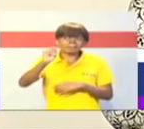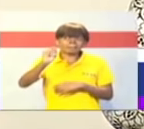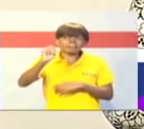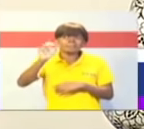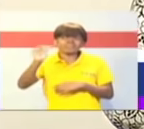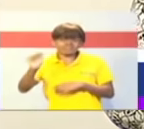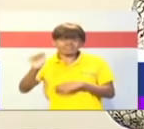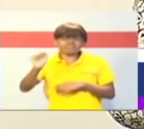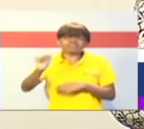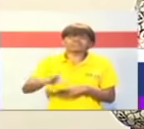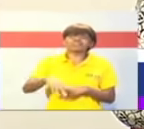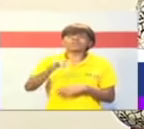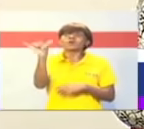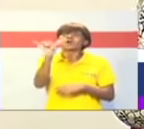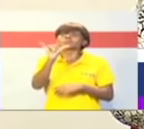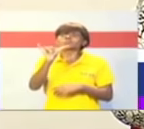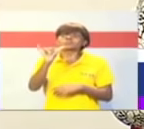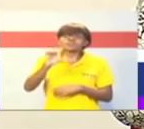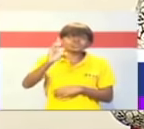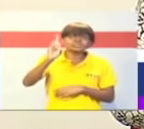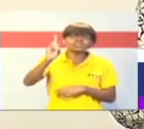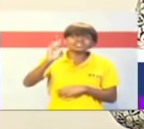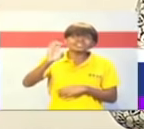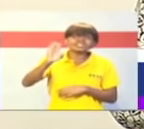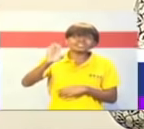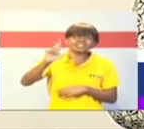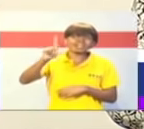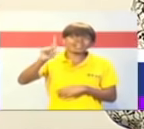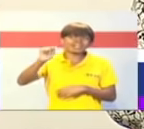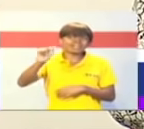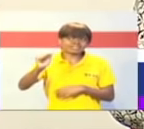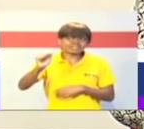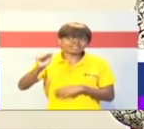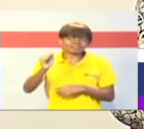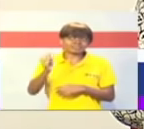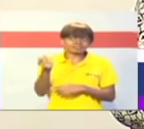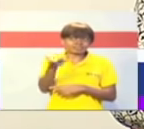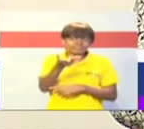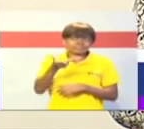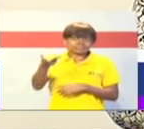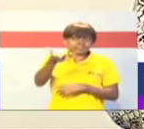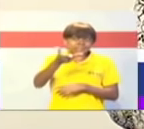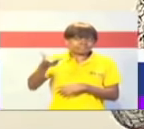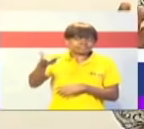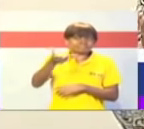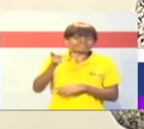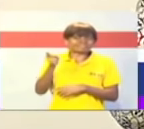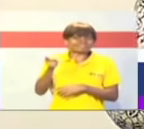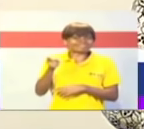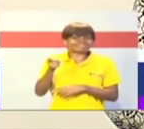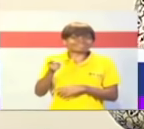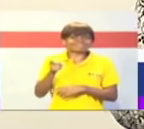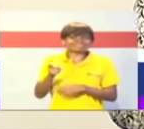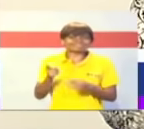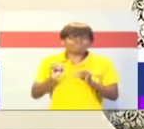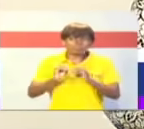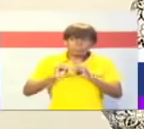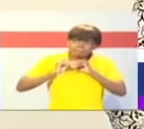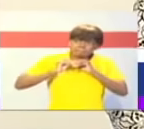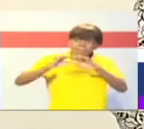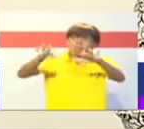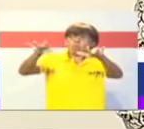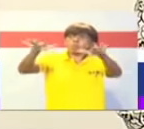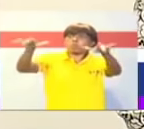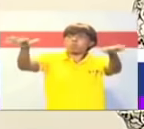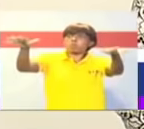have been associated with community spread. I don't have the number for the Gamma right now, so I can't give you a rate